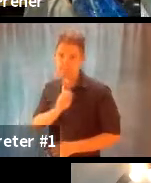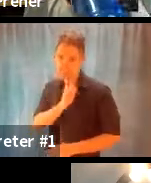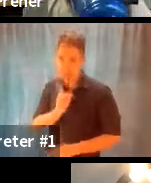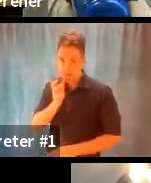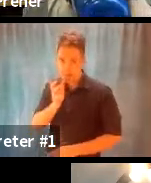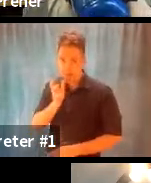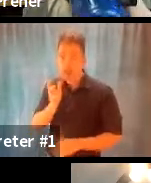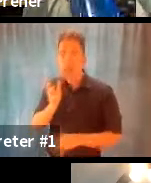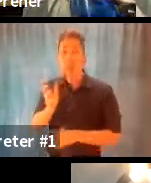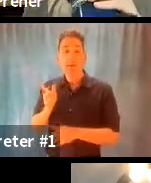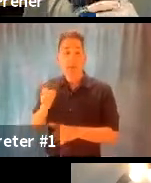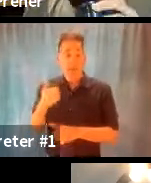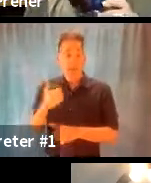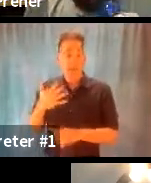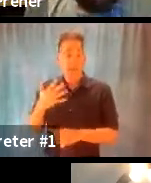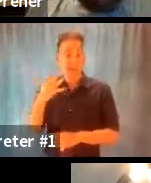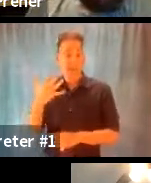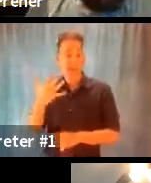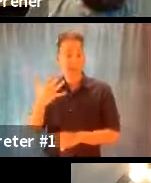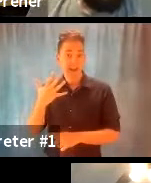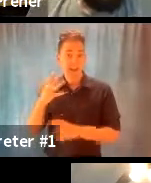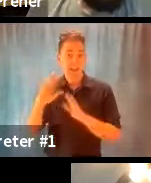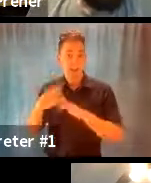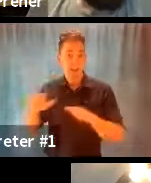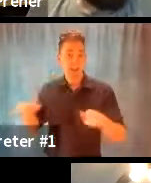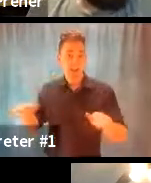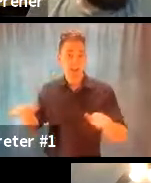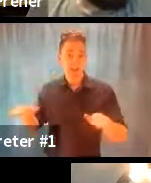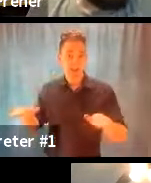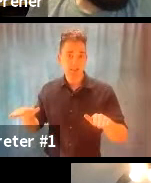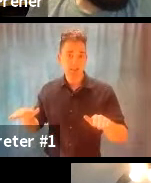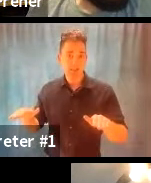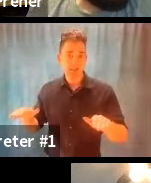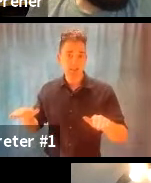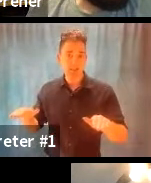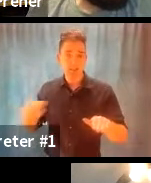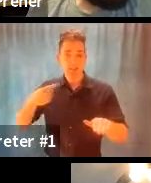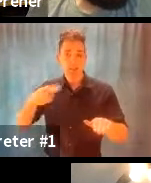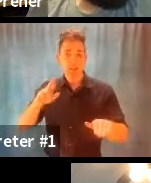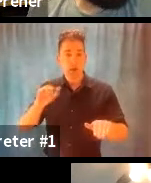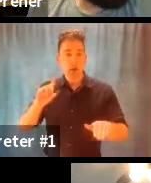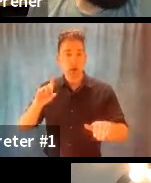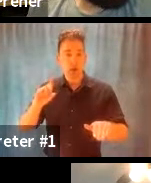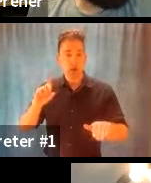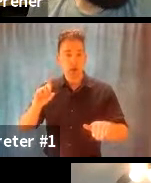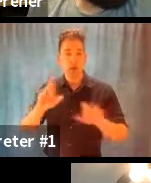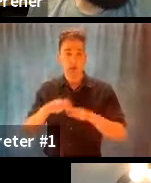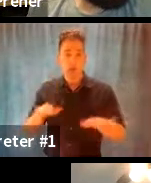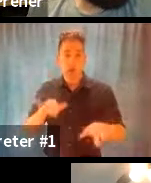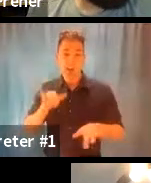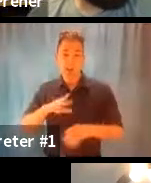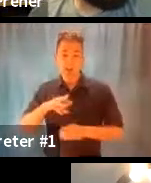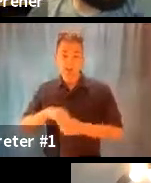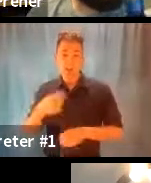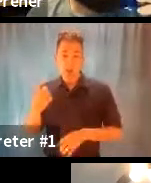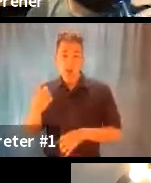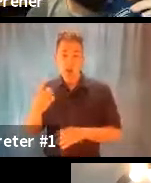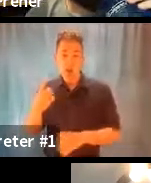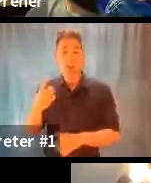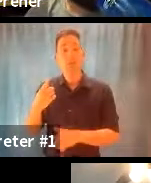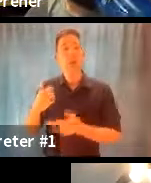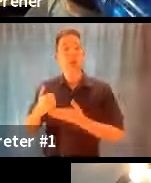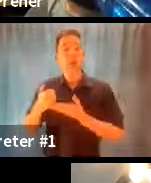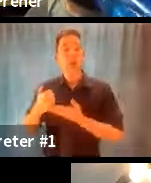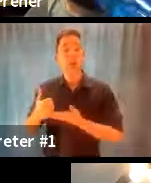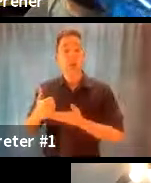She has 5 children, including a grandchild that lives with her that she helps raise.